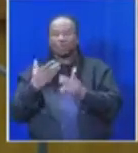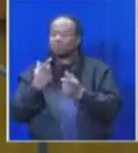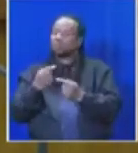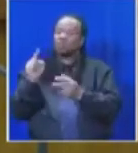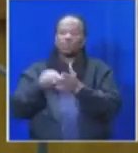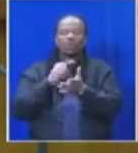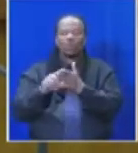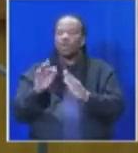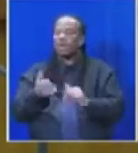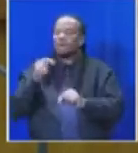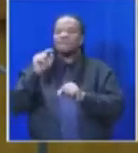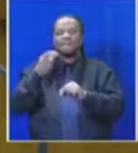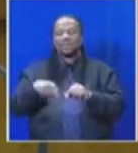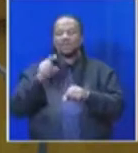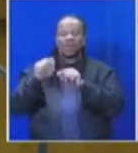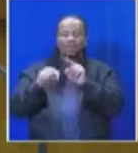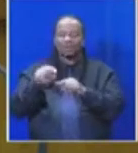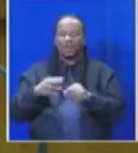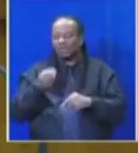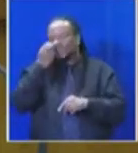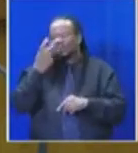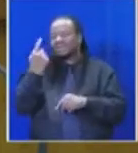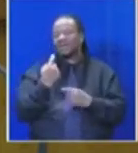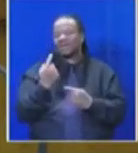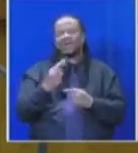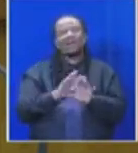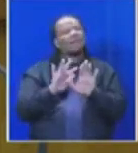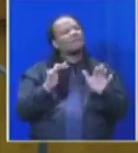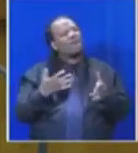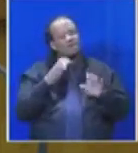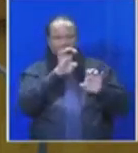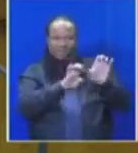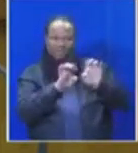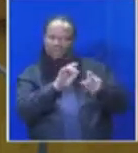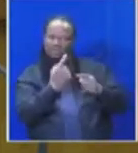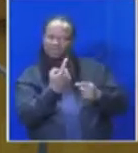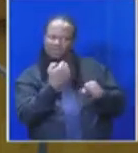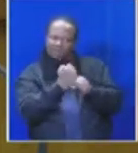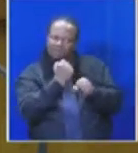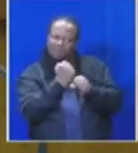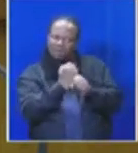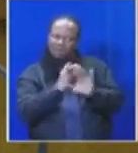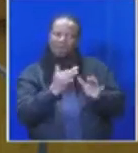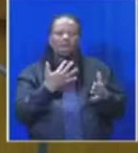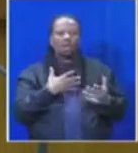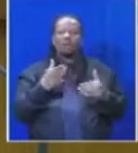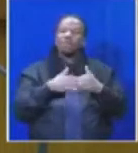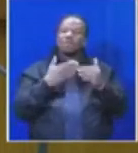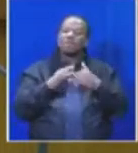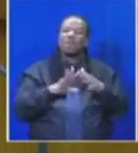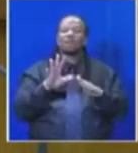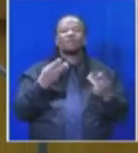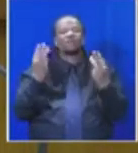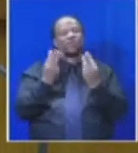selfishness, personal attacks, and insults, but let us serve each other with diligence and work hard to build a prosperous nation that will have